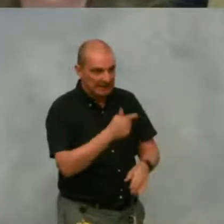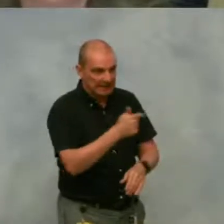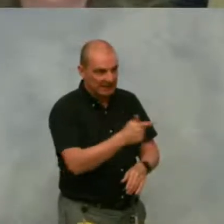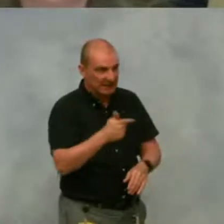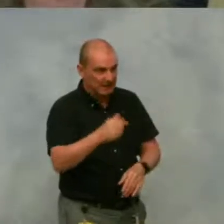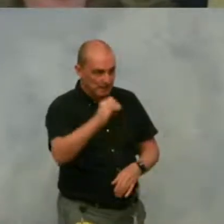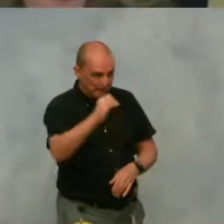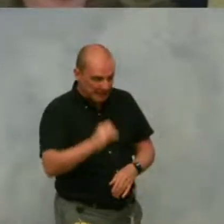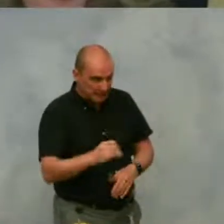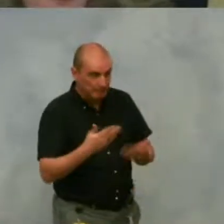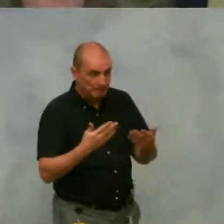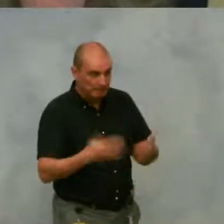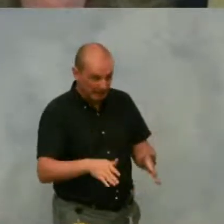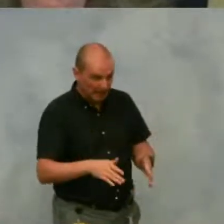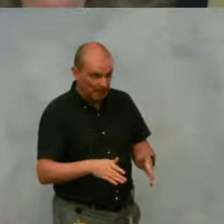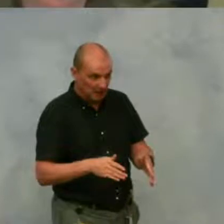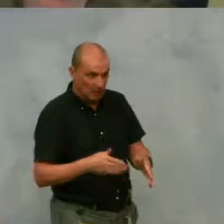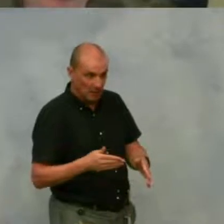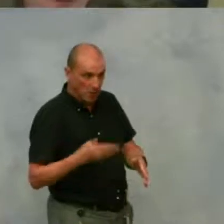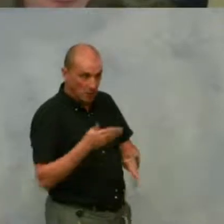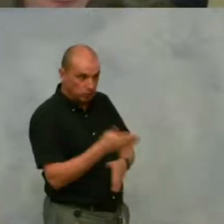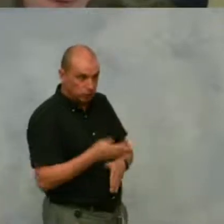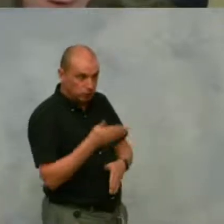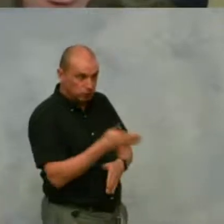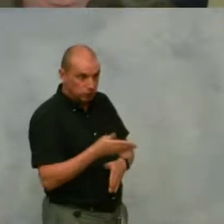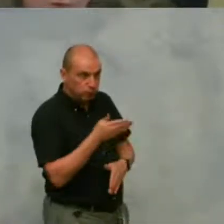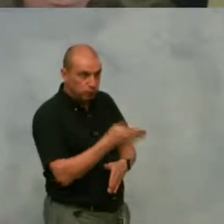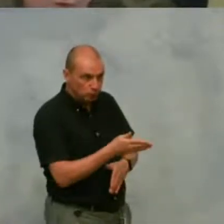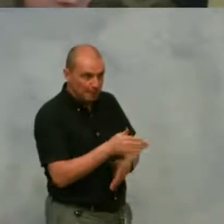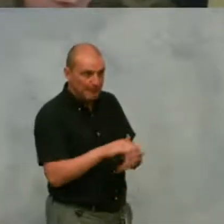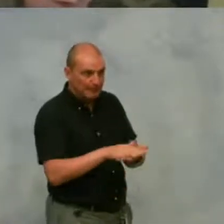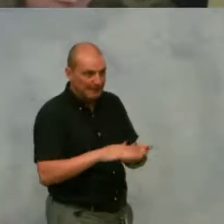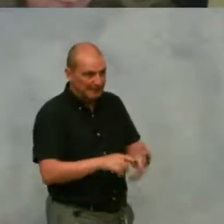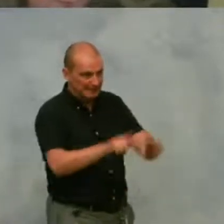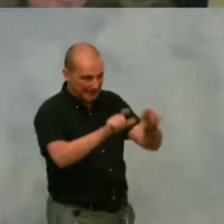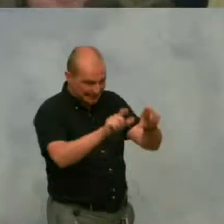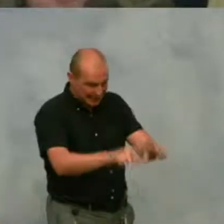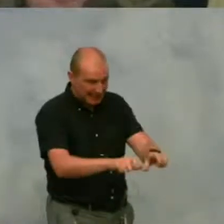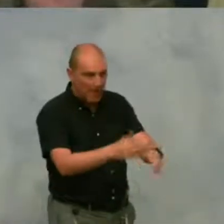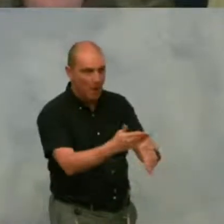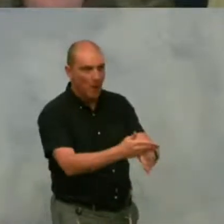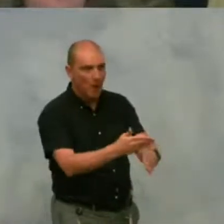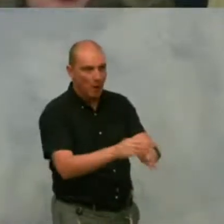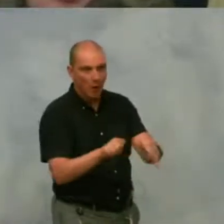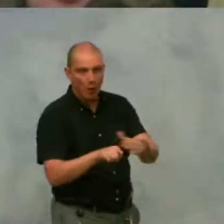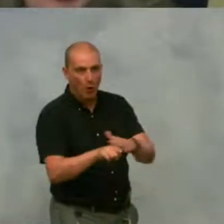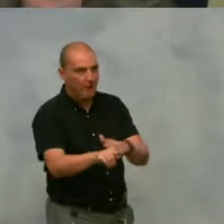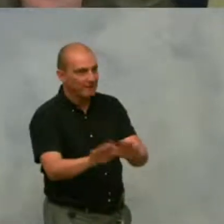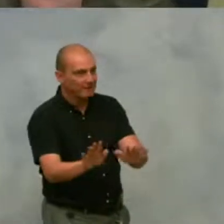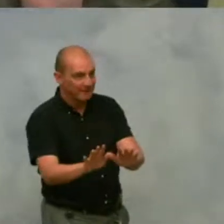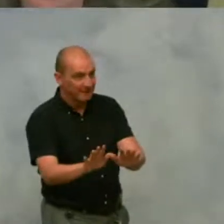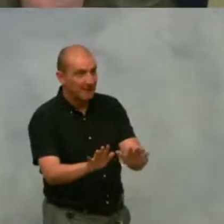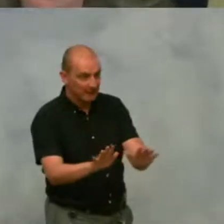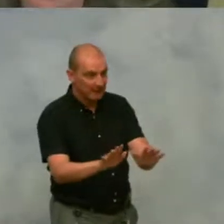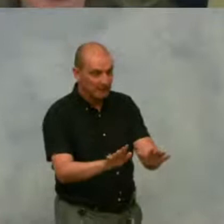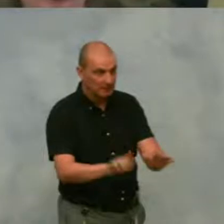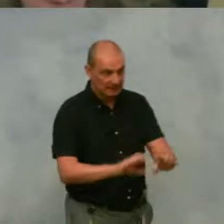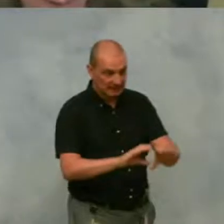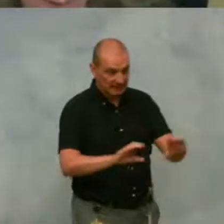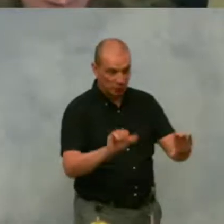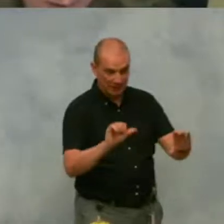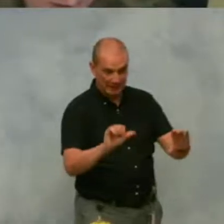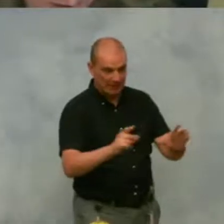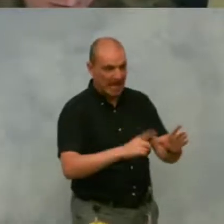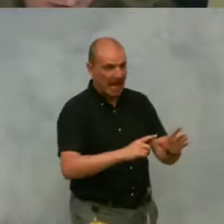those attending that particular support managed to remain at work over the period. Section 6 takes you through accidents and